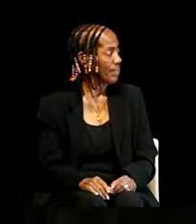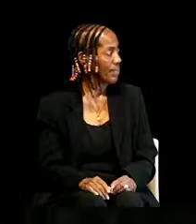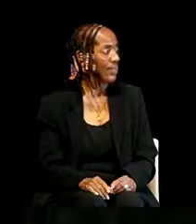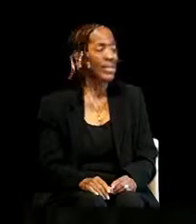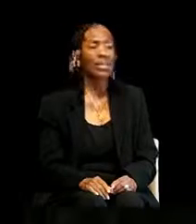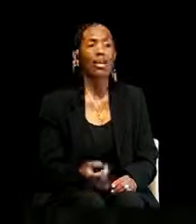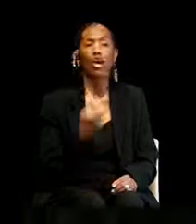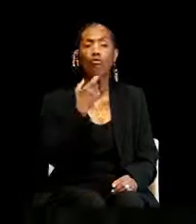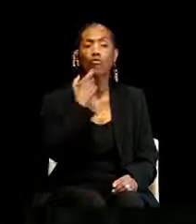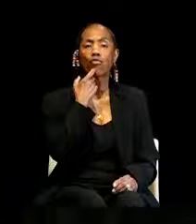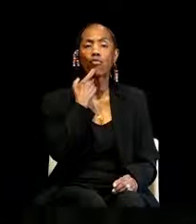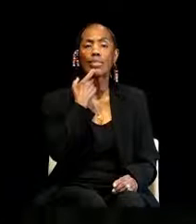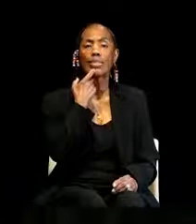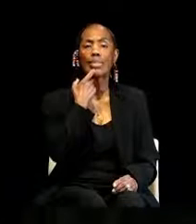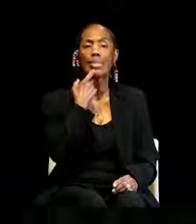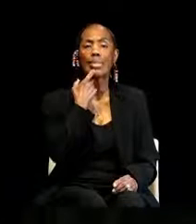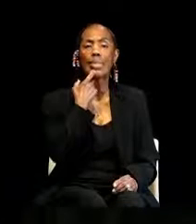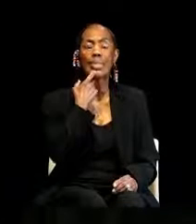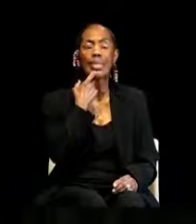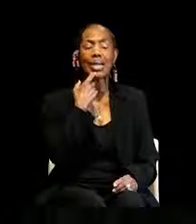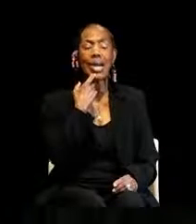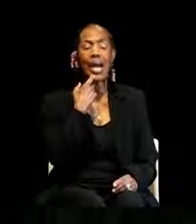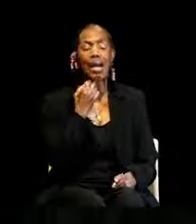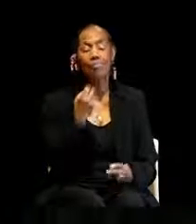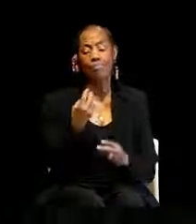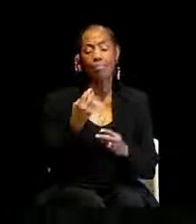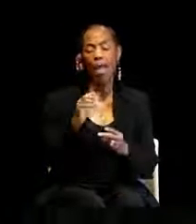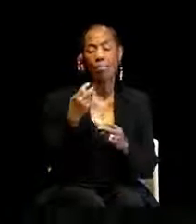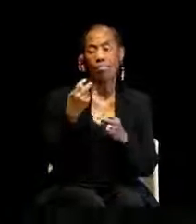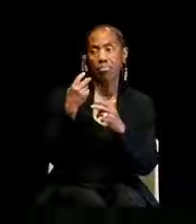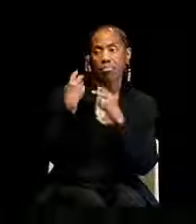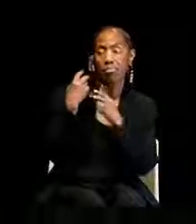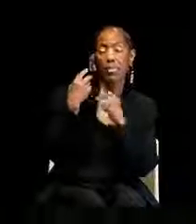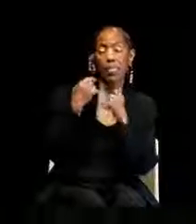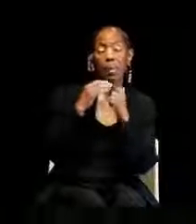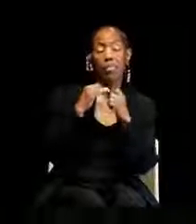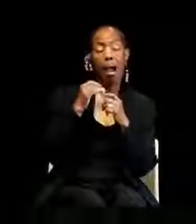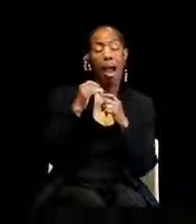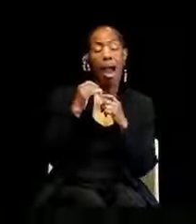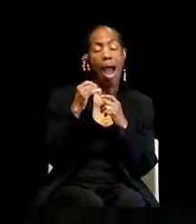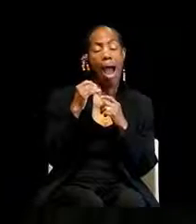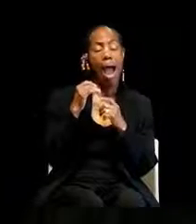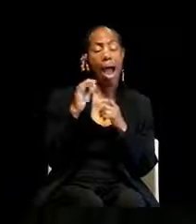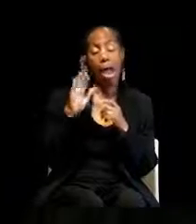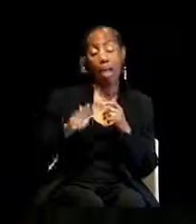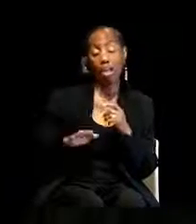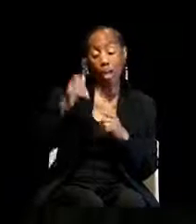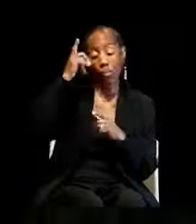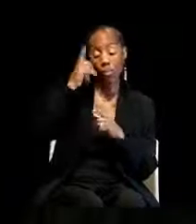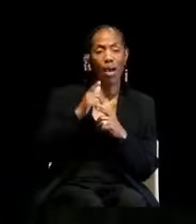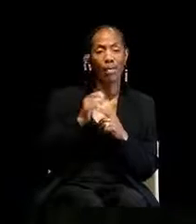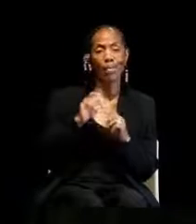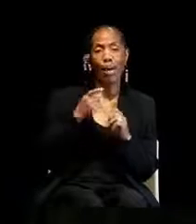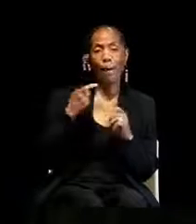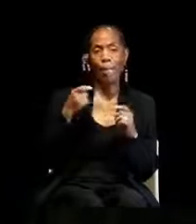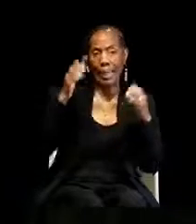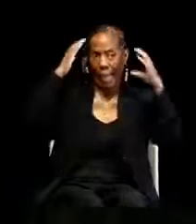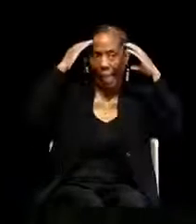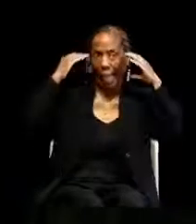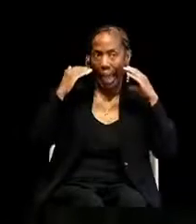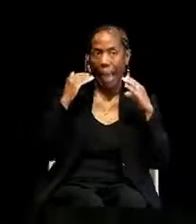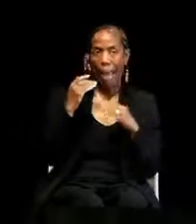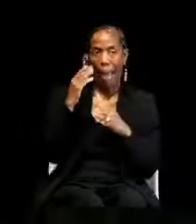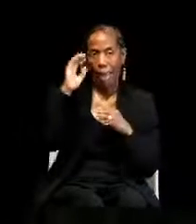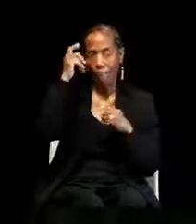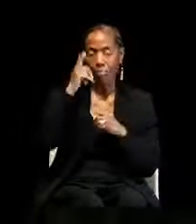I was recently sharing archival finds on Liberia with my little big brother, the big-headed one y'all just saw. And he told me, you've